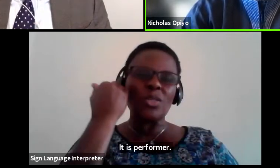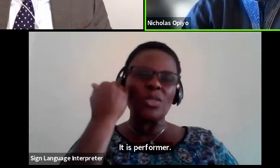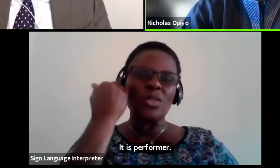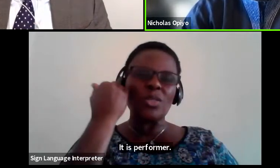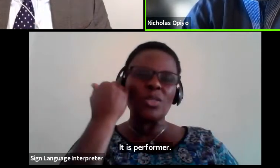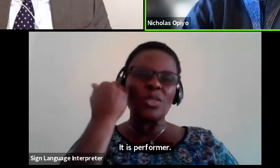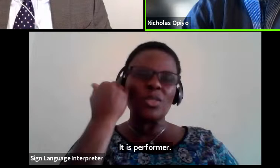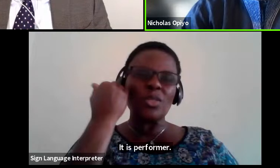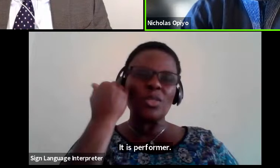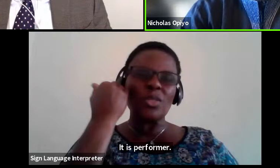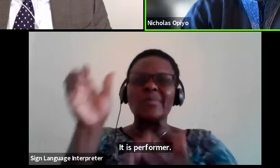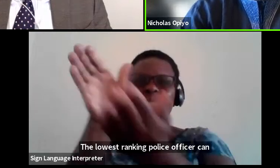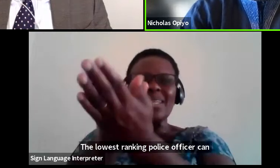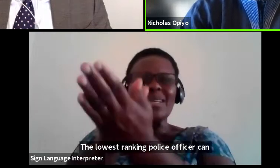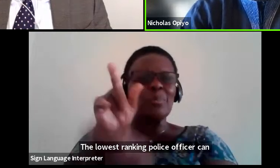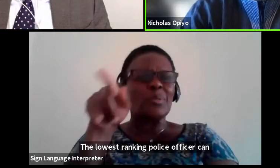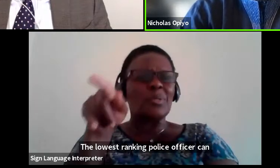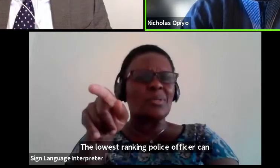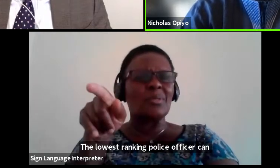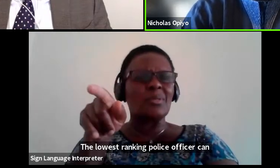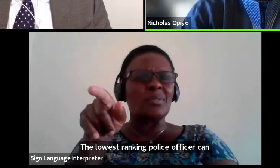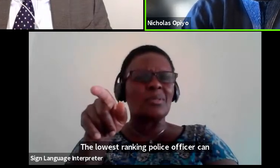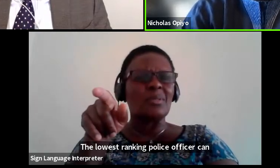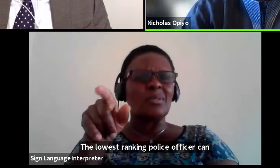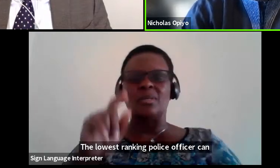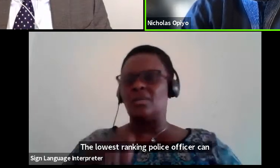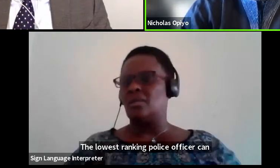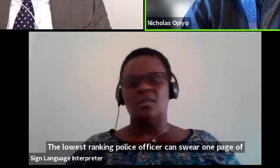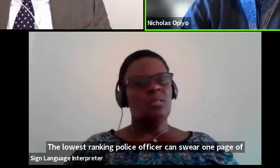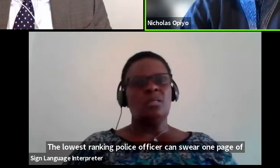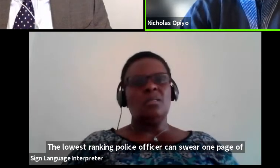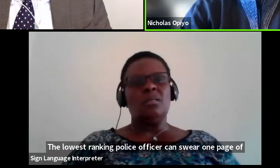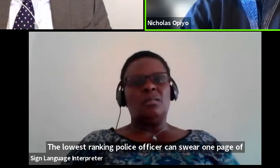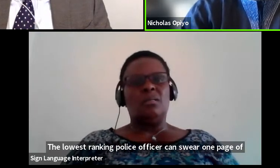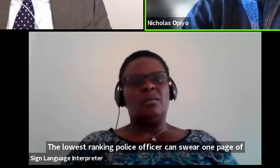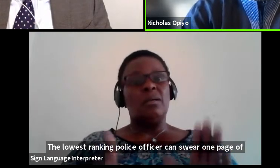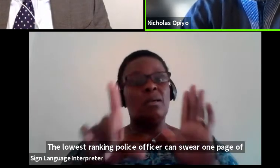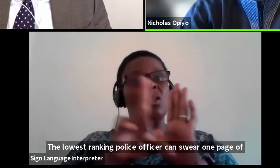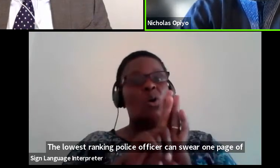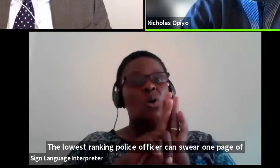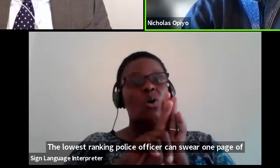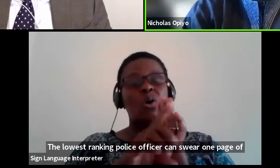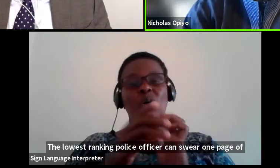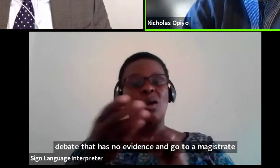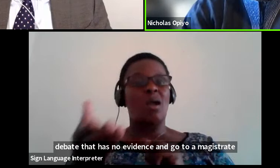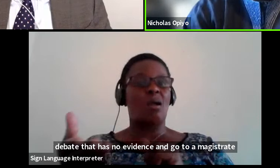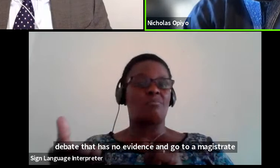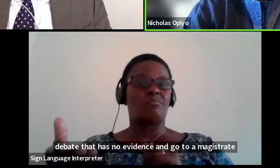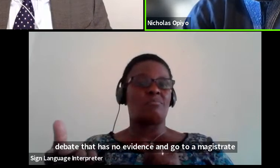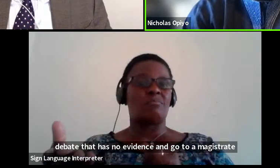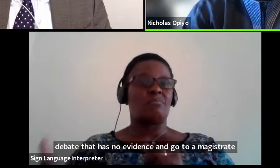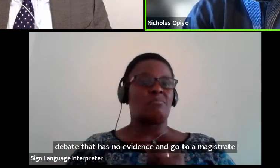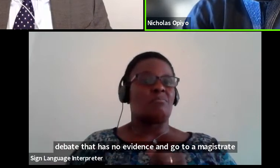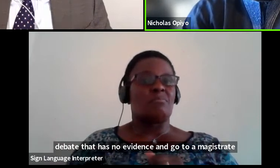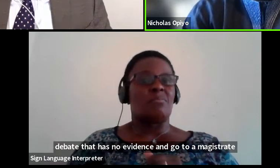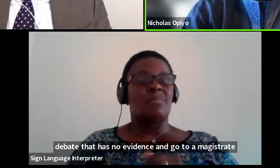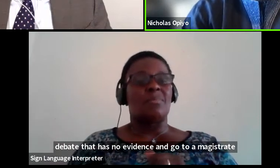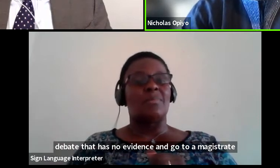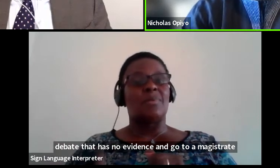police officer can swear a one-page affidavit that has no evidence and go to a magistrate, and a such order is